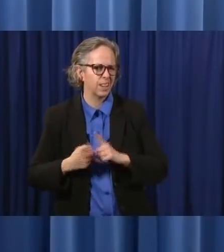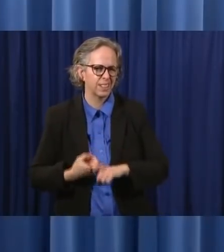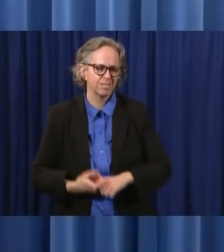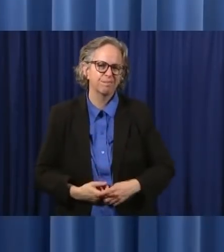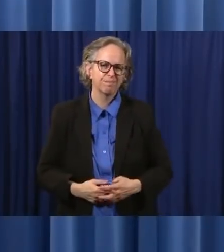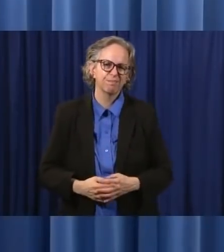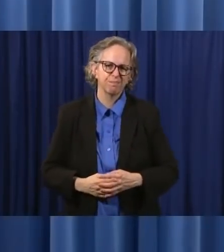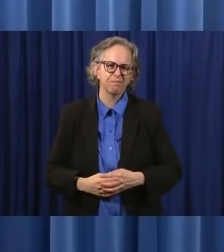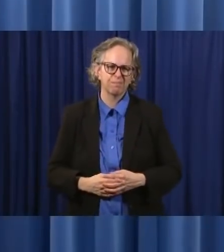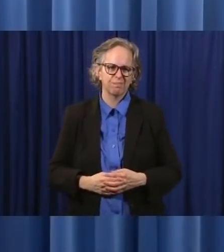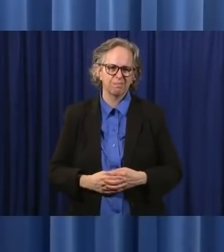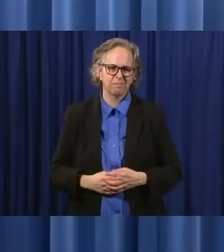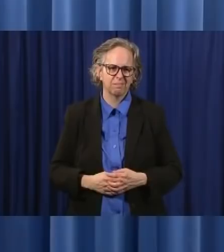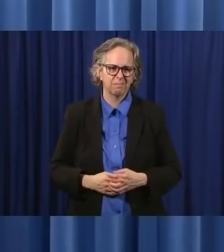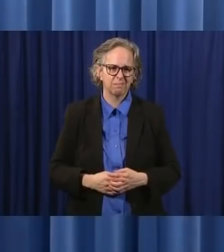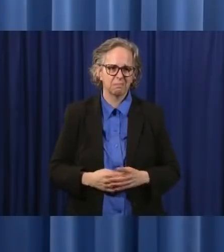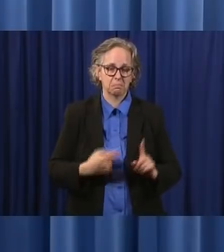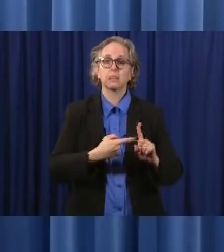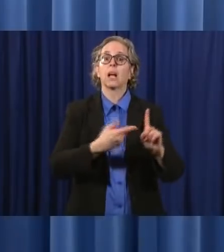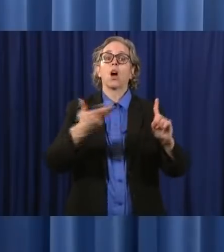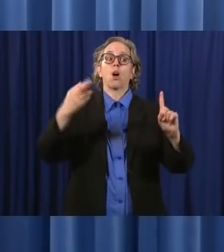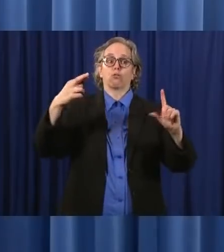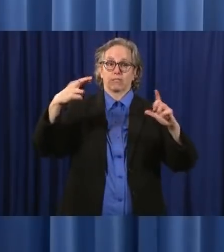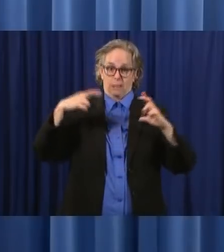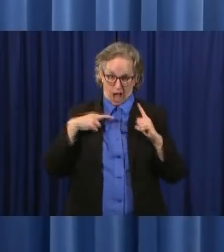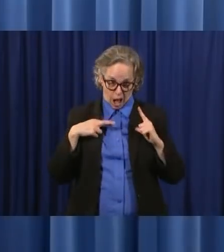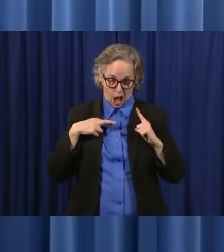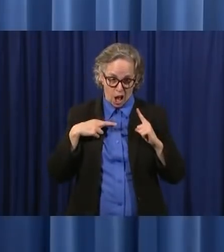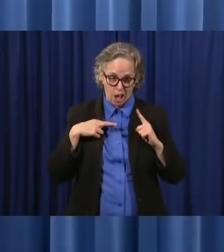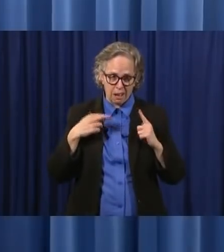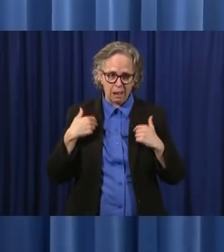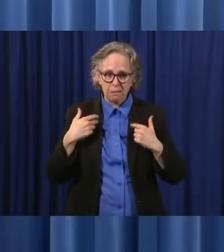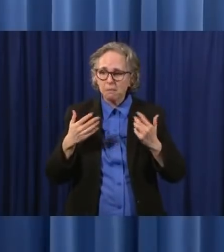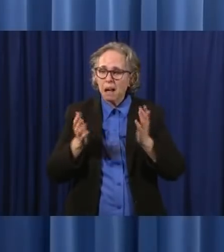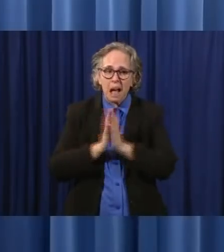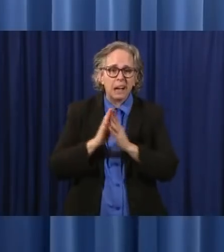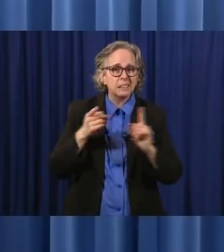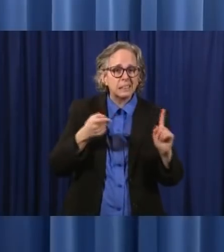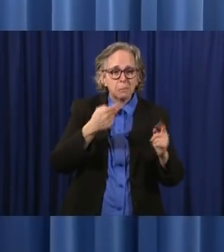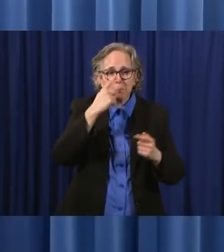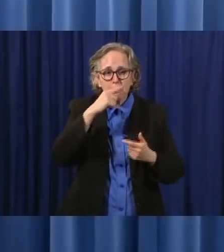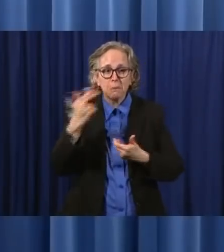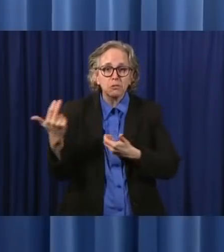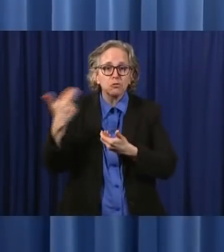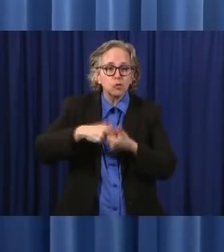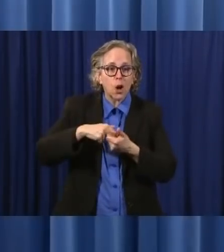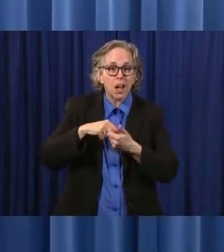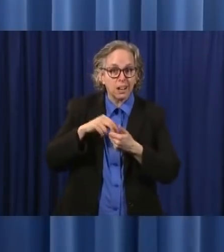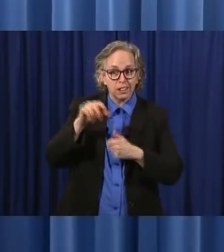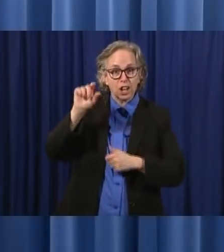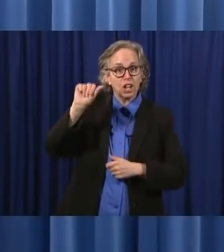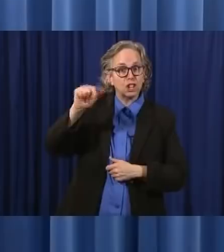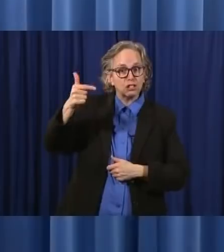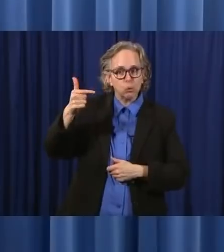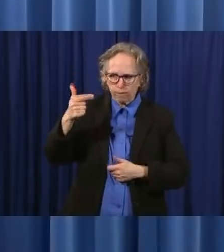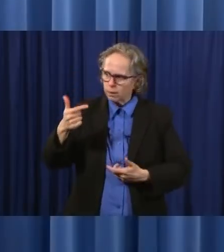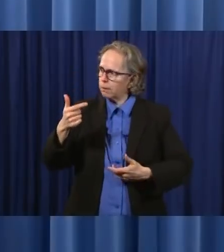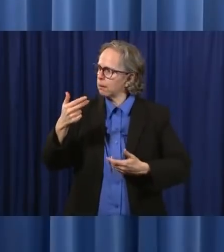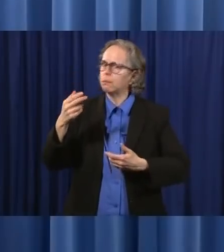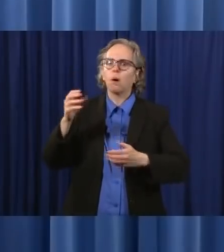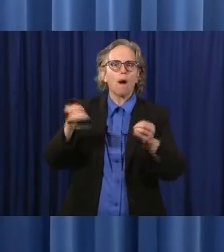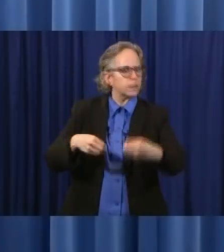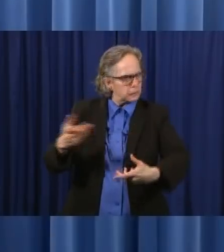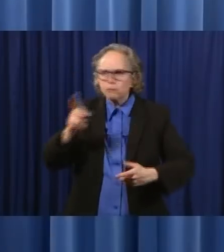After he retired, I asked him to join the Attorney General's office, which he did, as our liaison